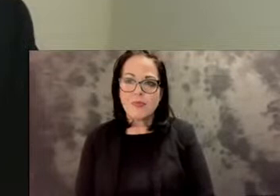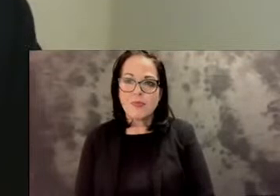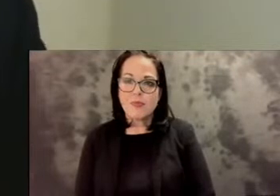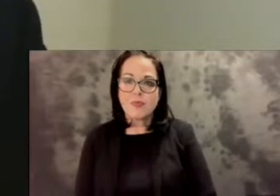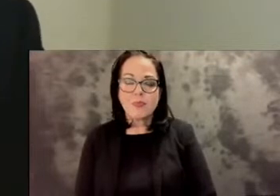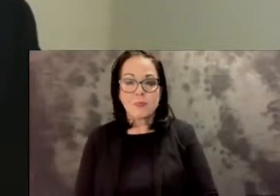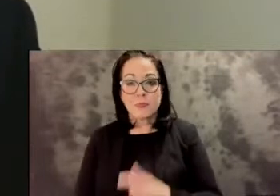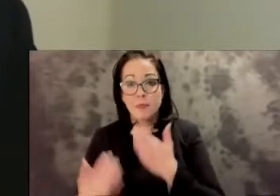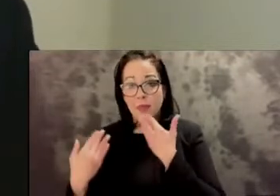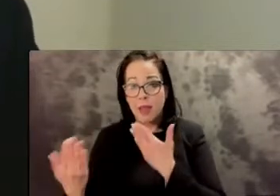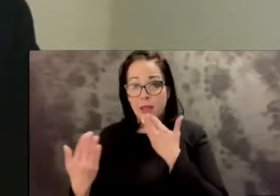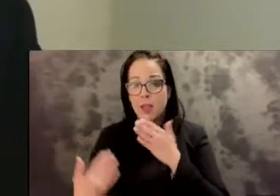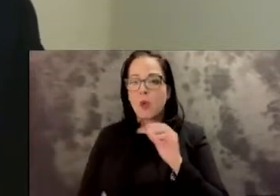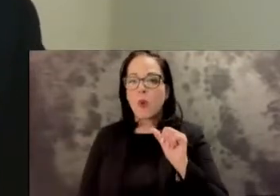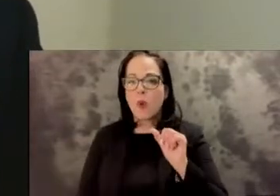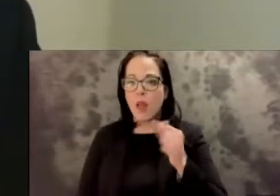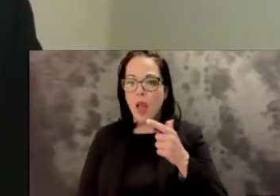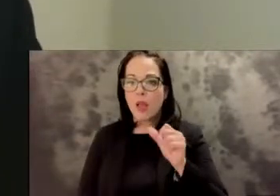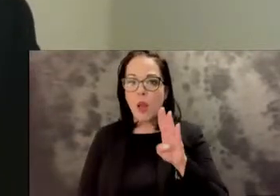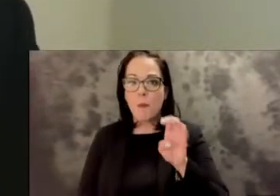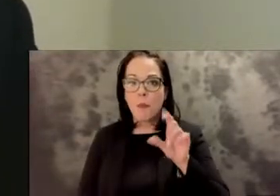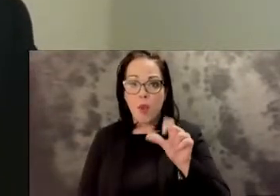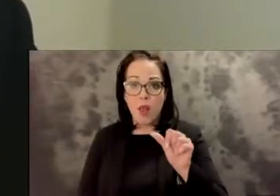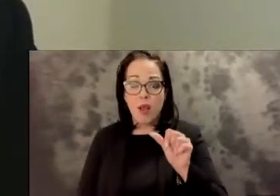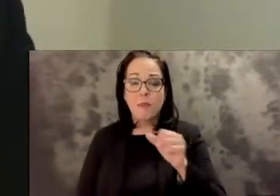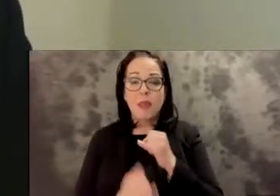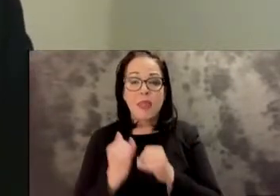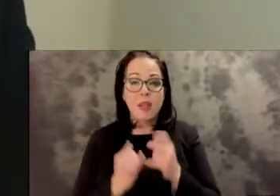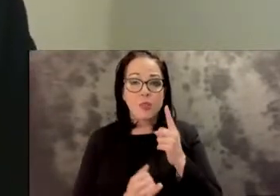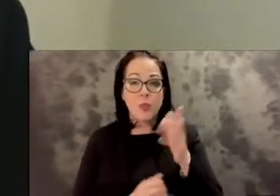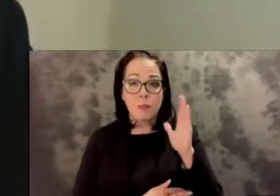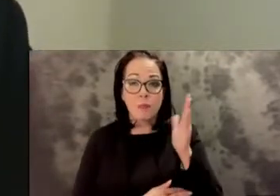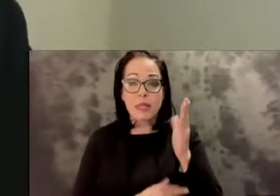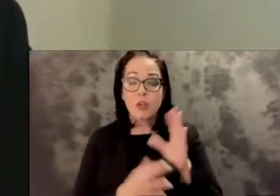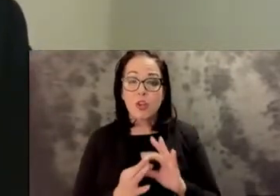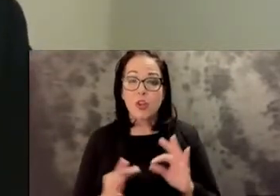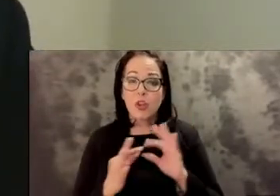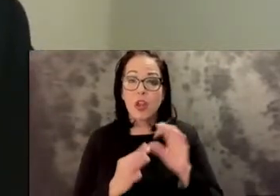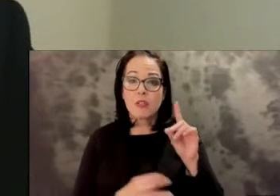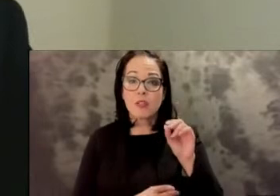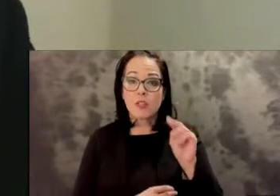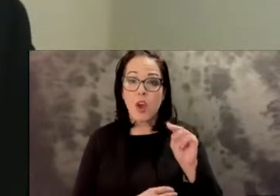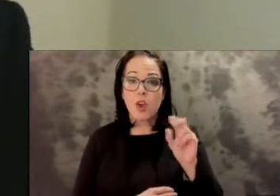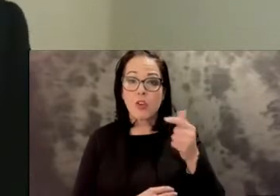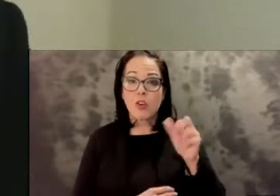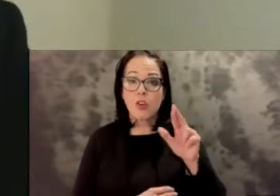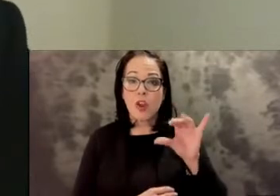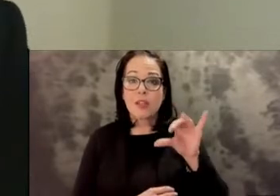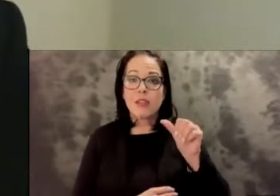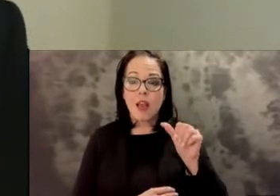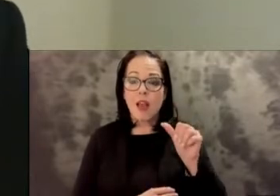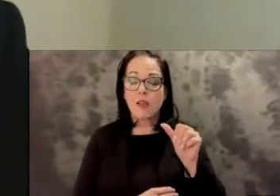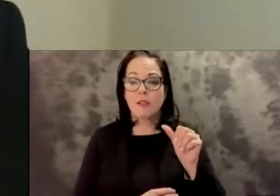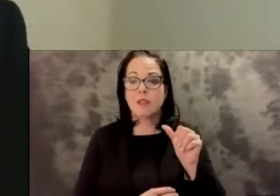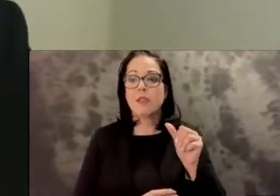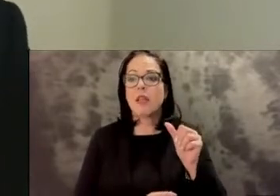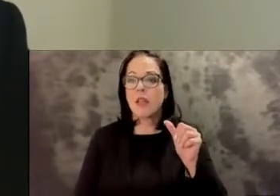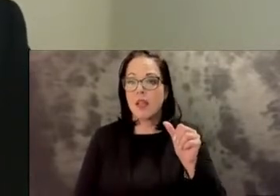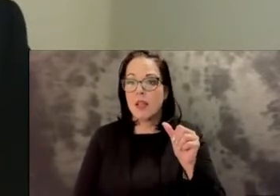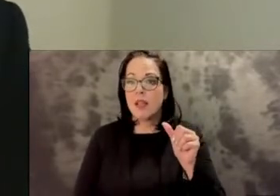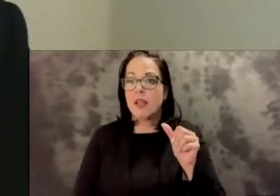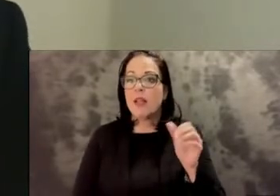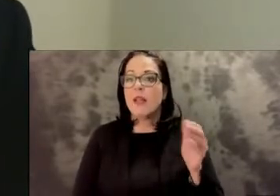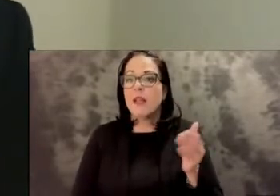Thank you, Mr. Agbula. Our last speaker is Dr. Don Garcia from Clínica Monsignor Oscar A.